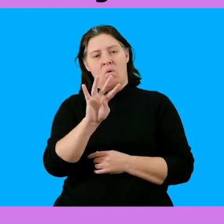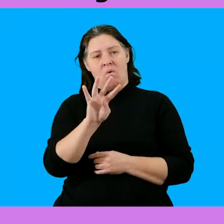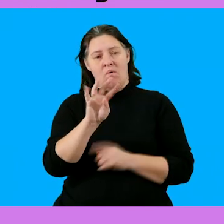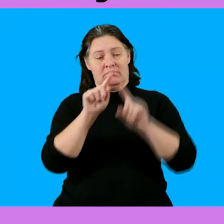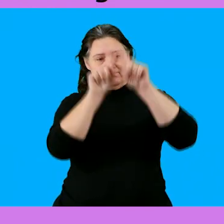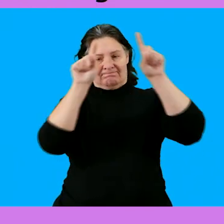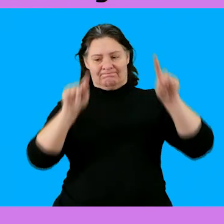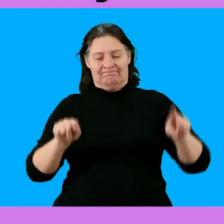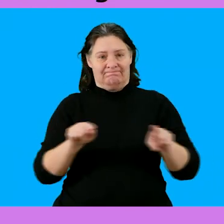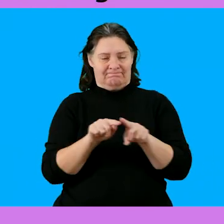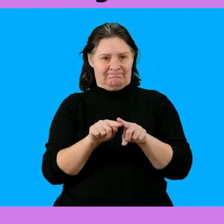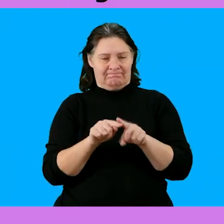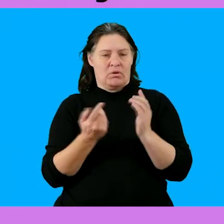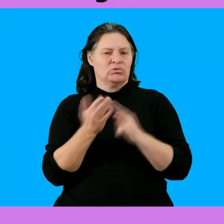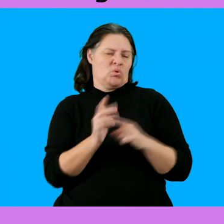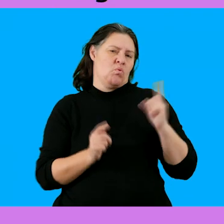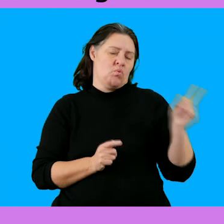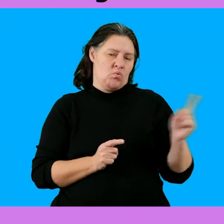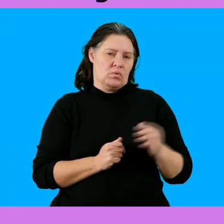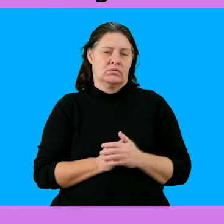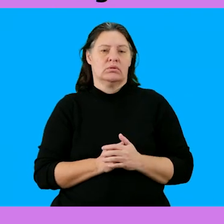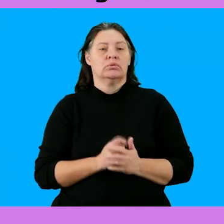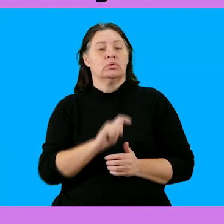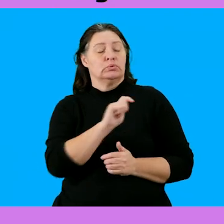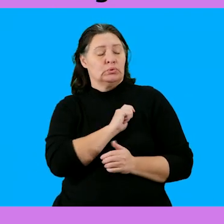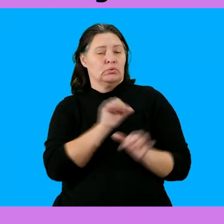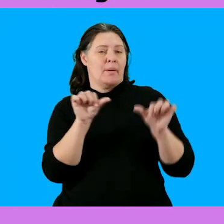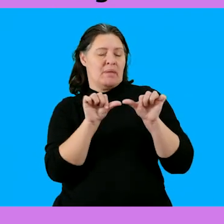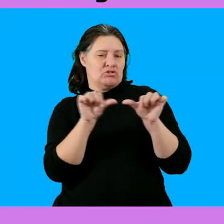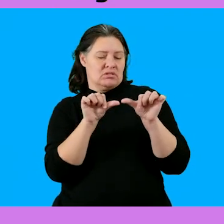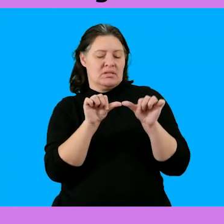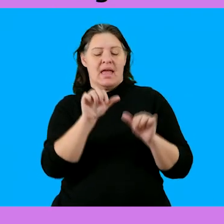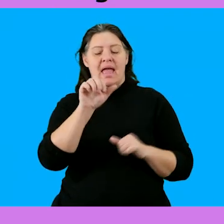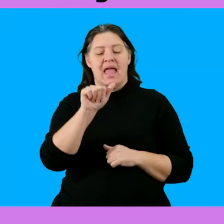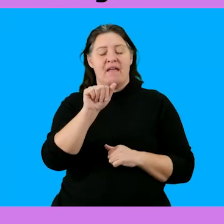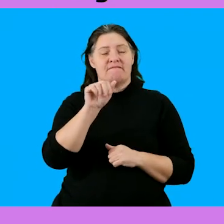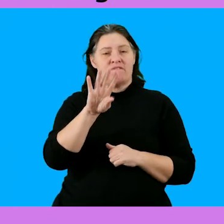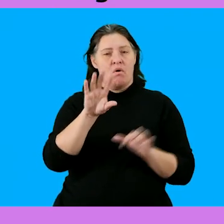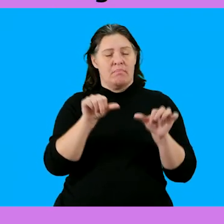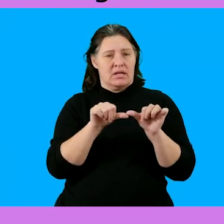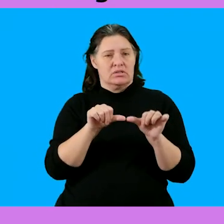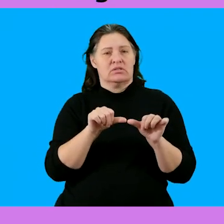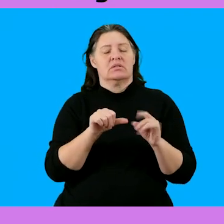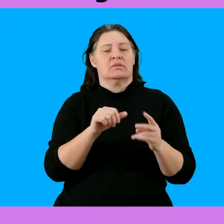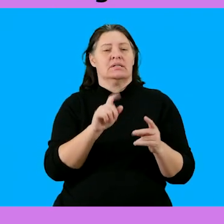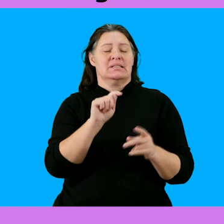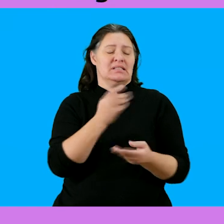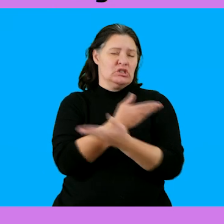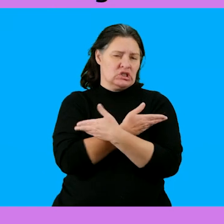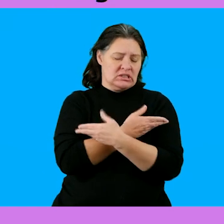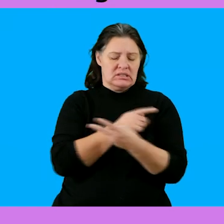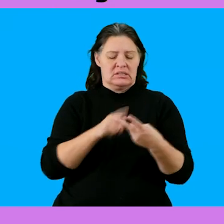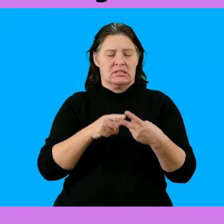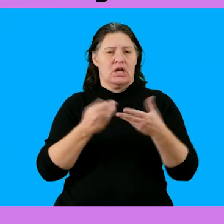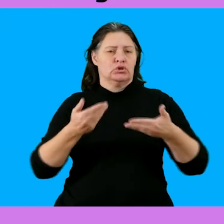as shown below or on our left hand side. The actual measurements of the A4 page, t-shirt, as